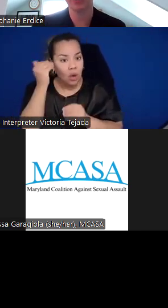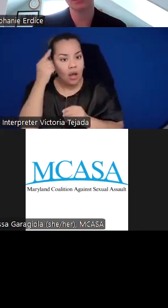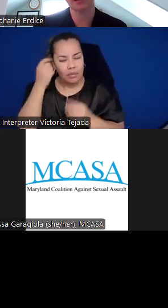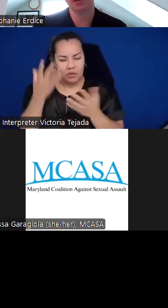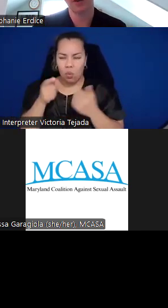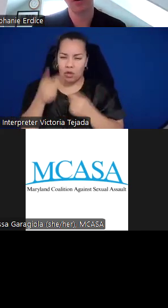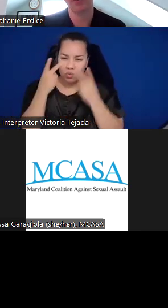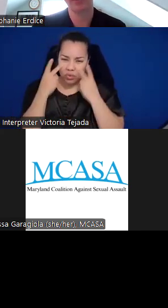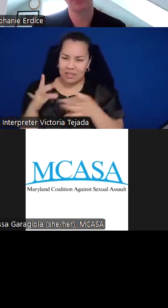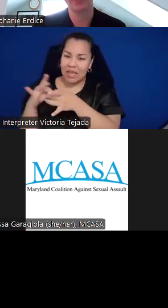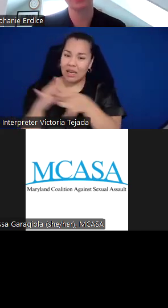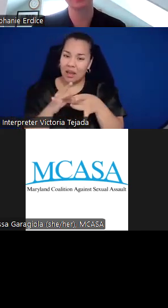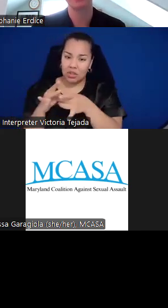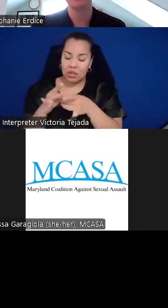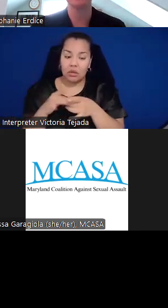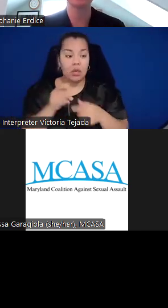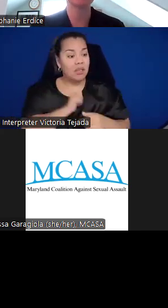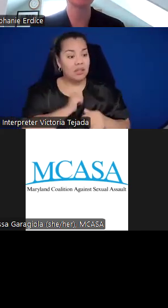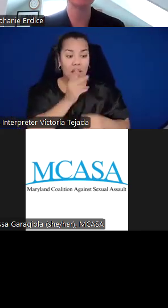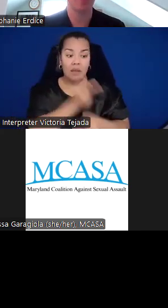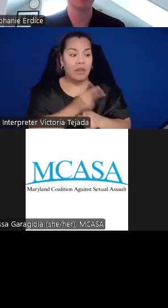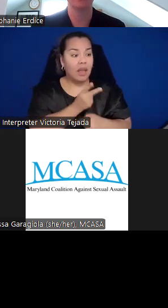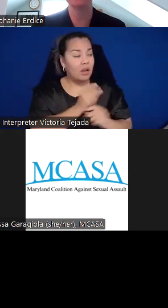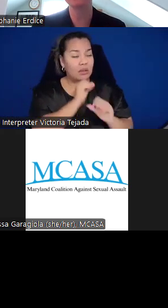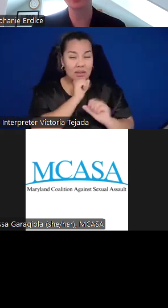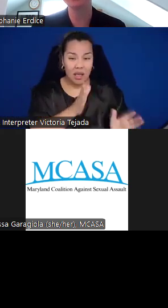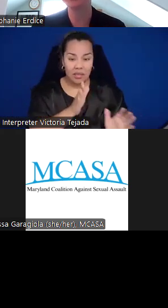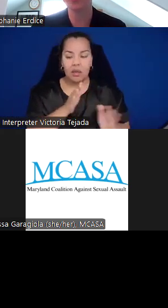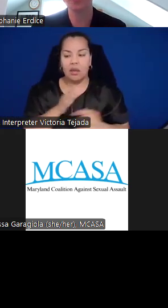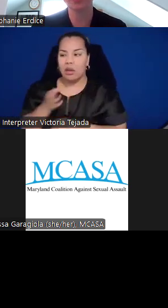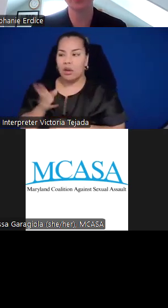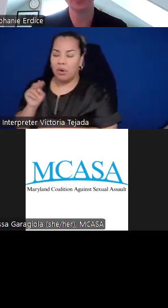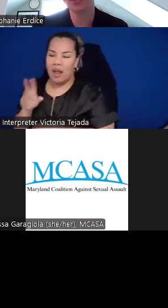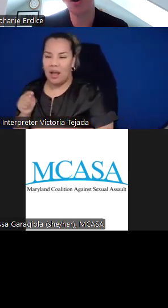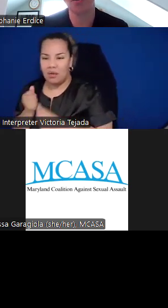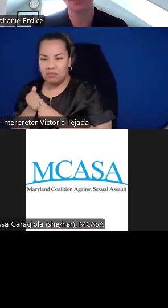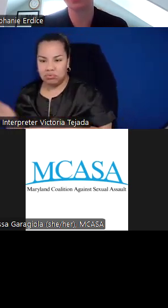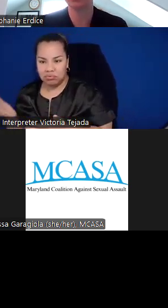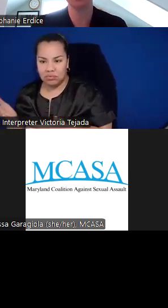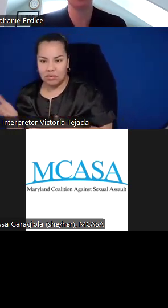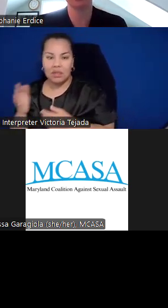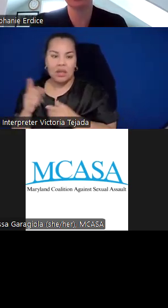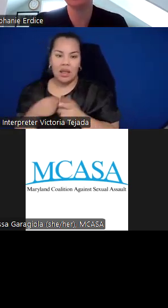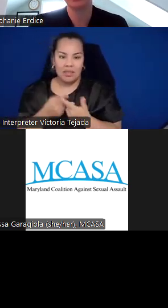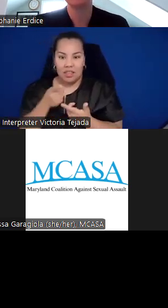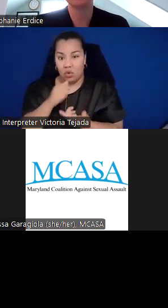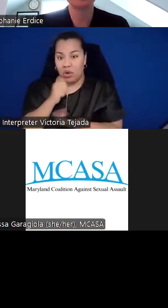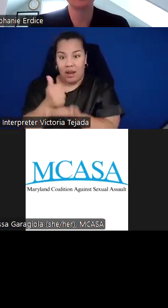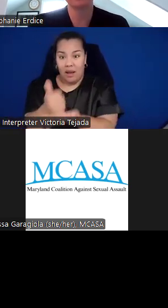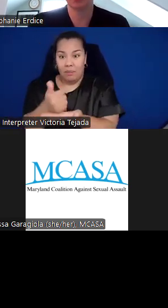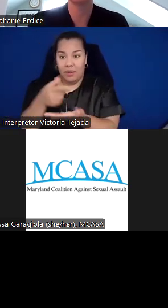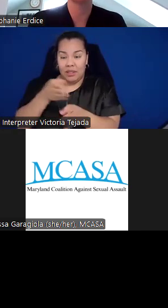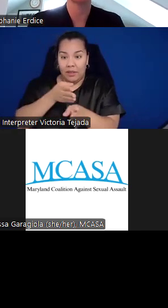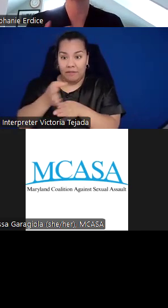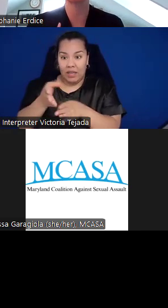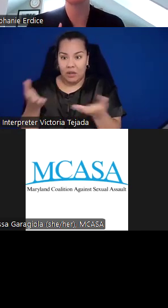self-care on a regular basis, it can burn you out. And then you're not useful to the field at all because you are just